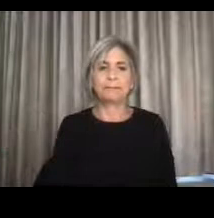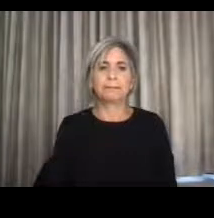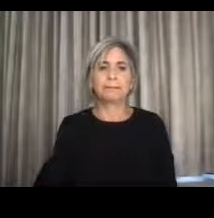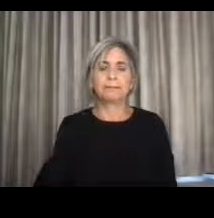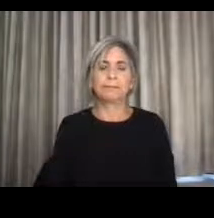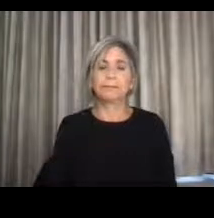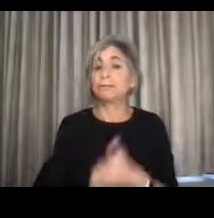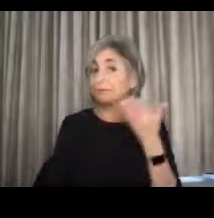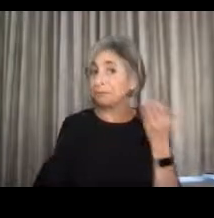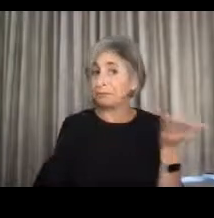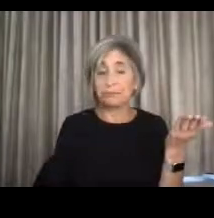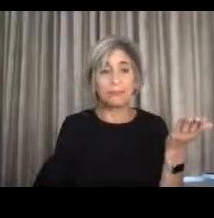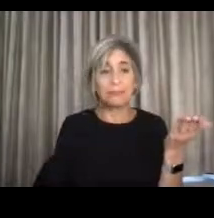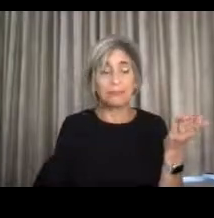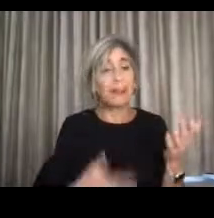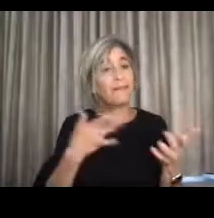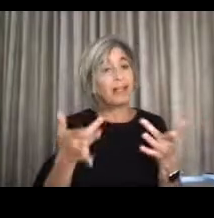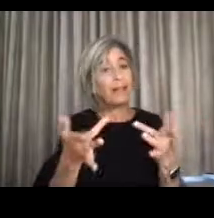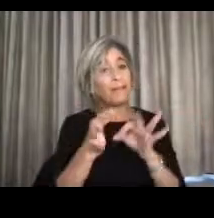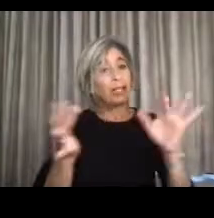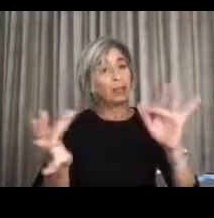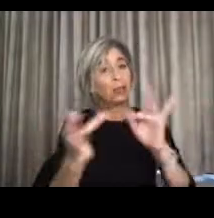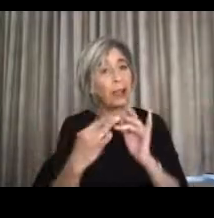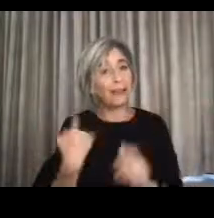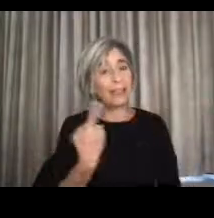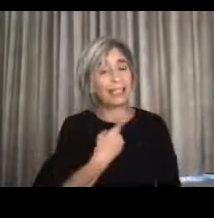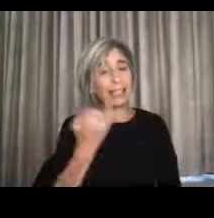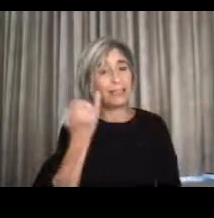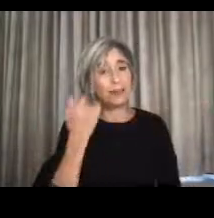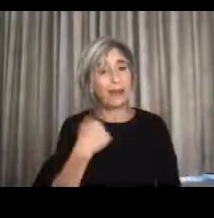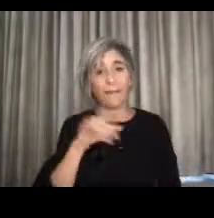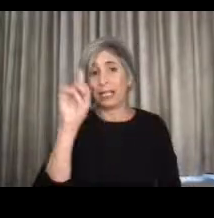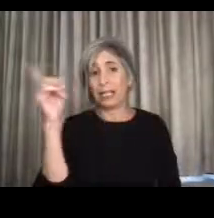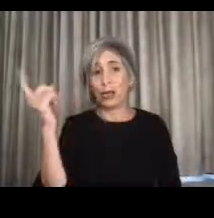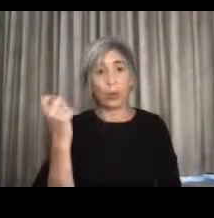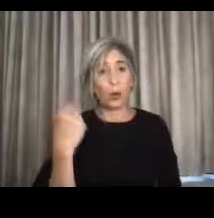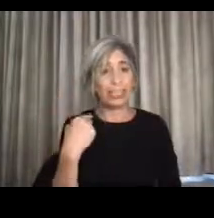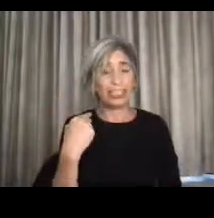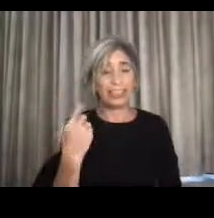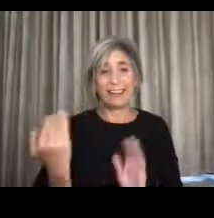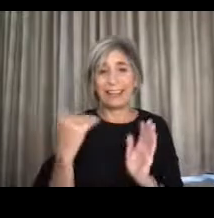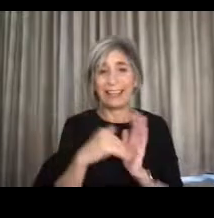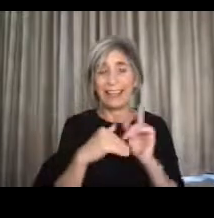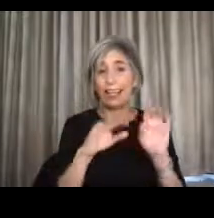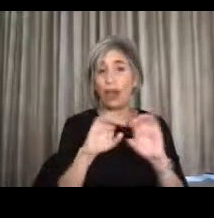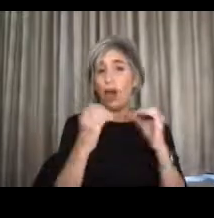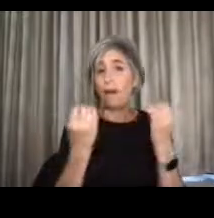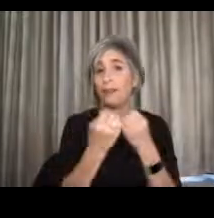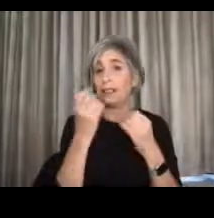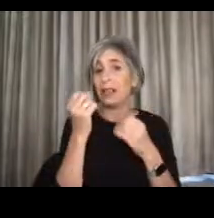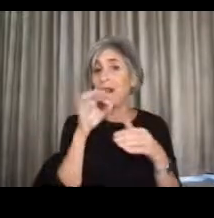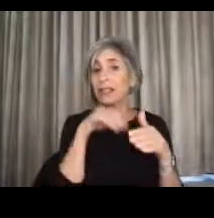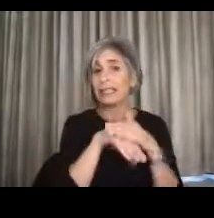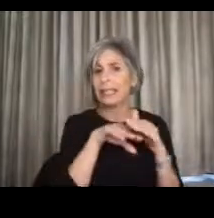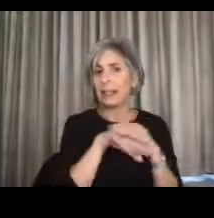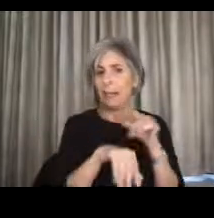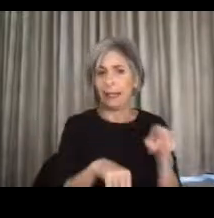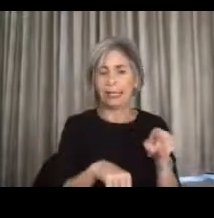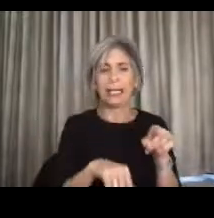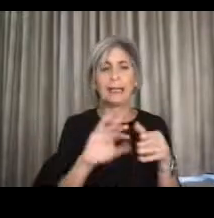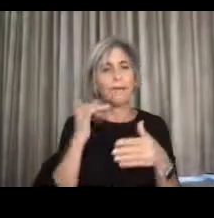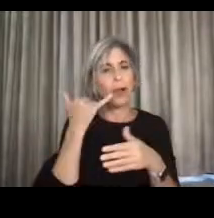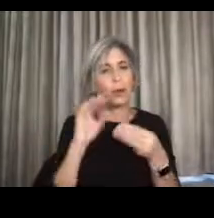So feel free to contact us if you have any questions. Again, this is for the Office of Accessibility.